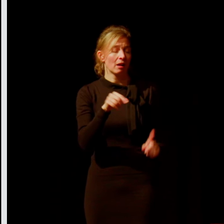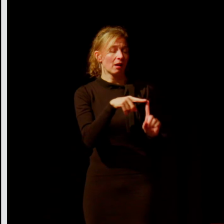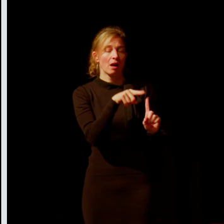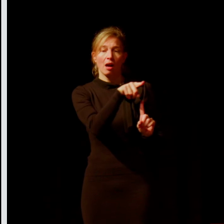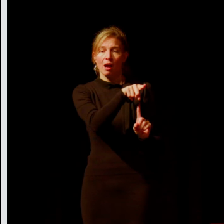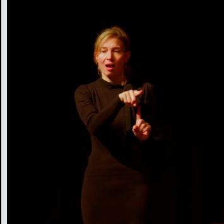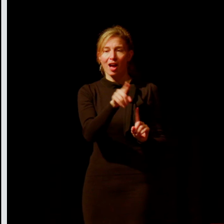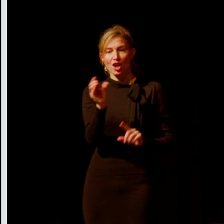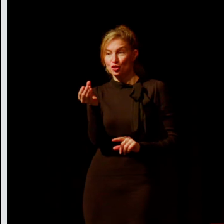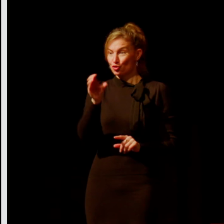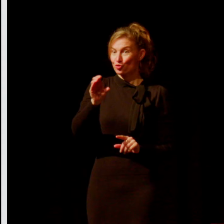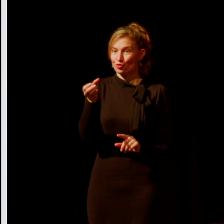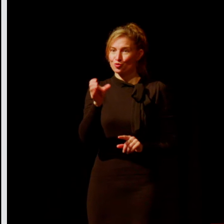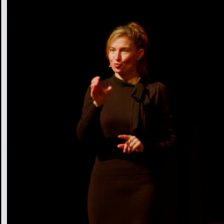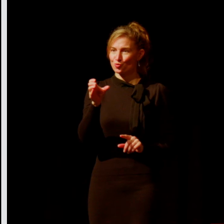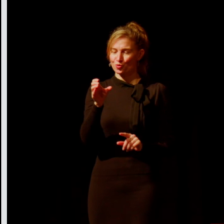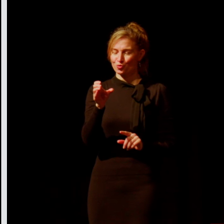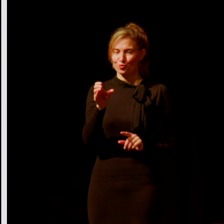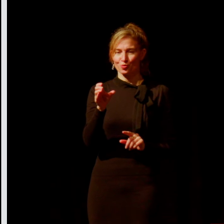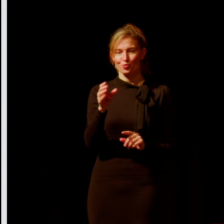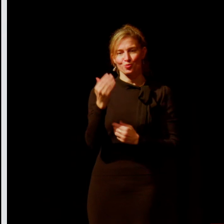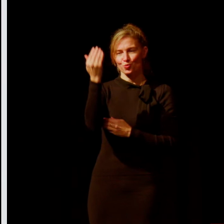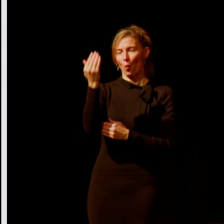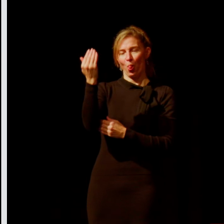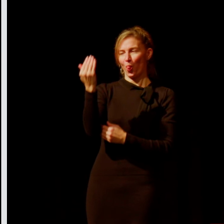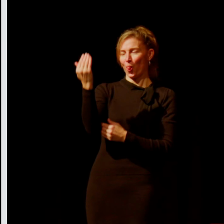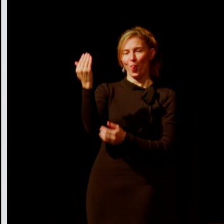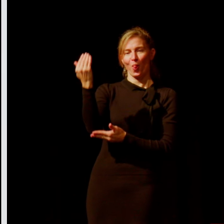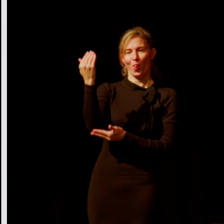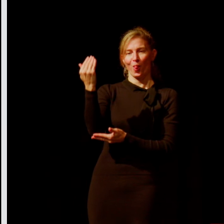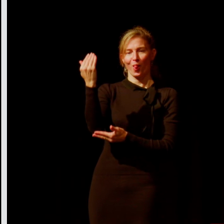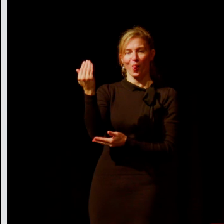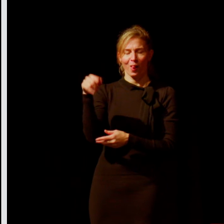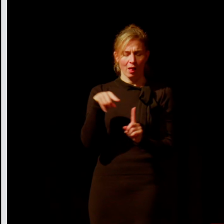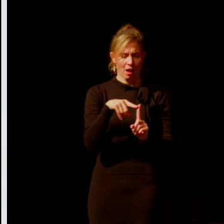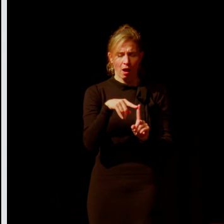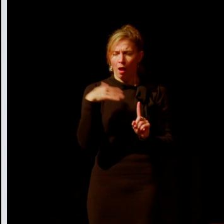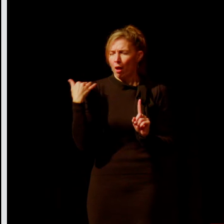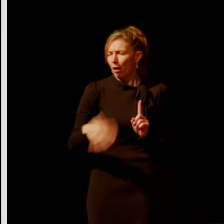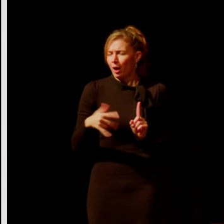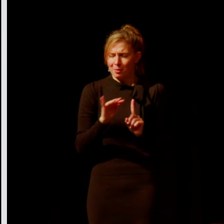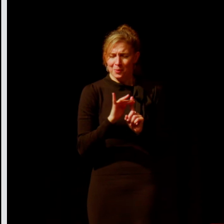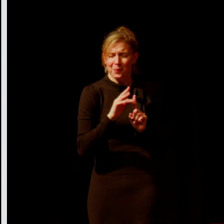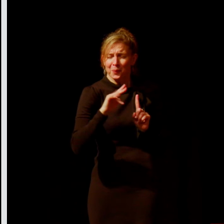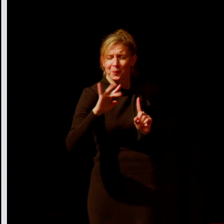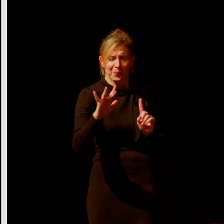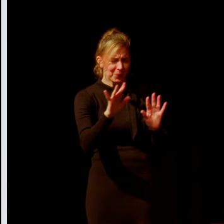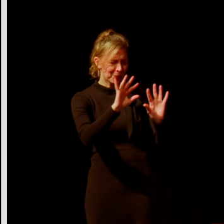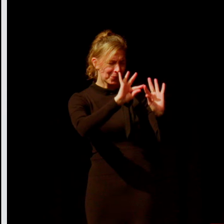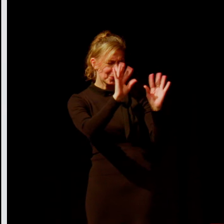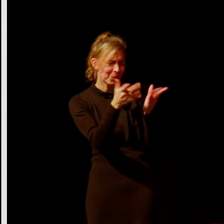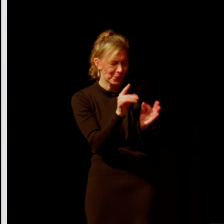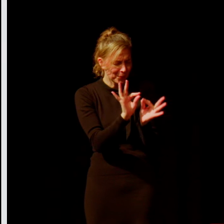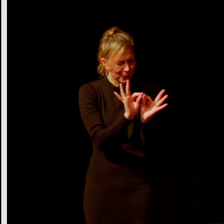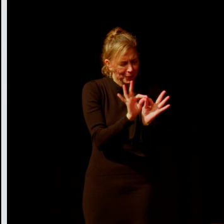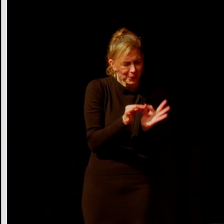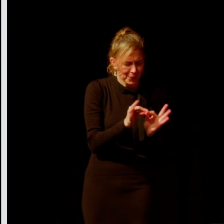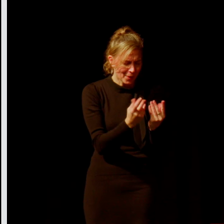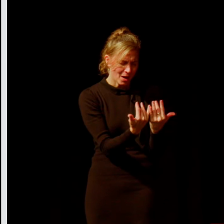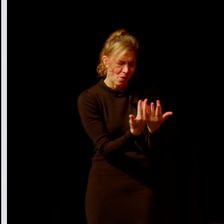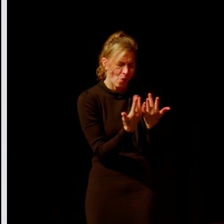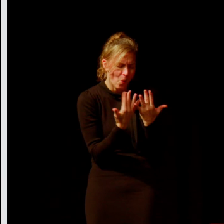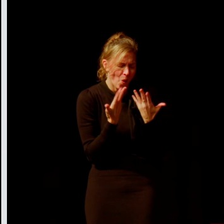as the dolls she creates. Trust me, her dolls were nothing short of stunning, handcrafted with precision. They're